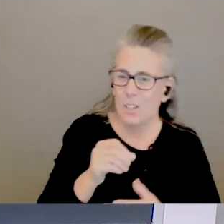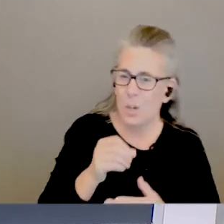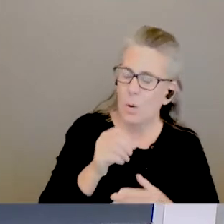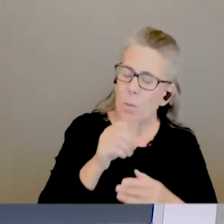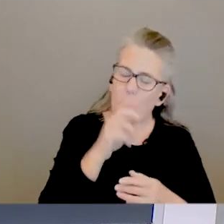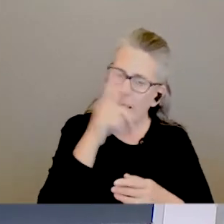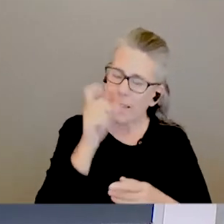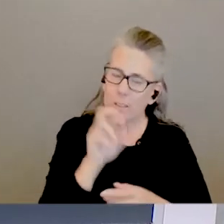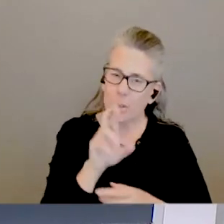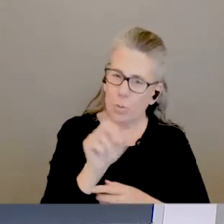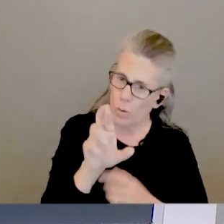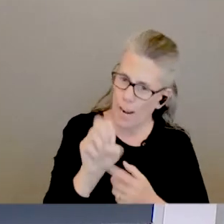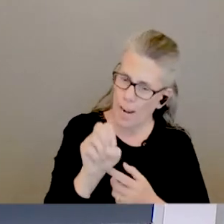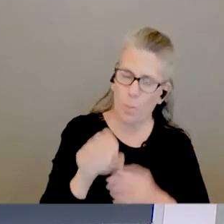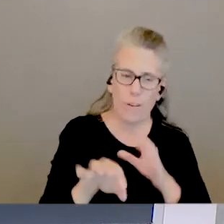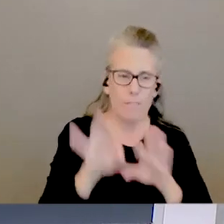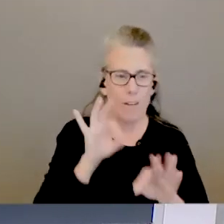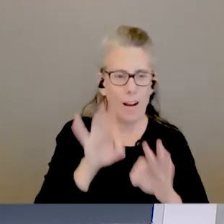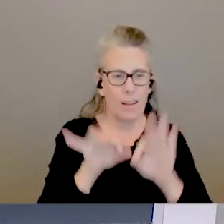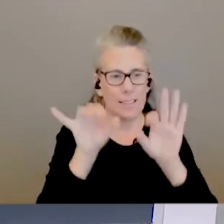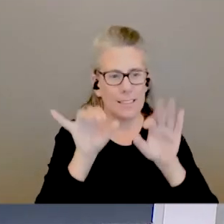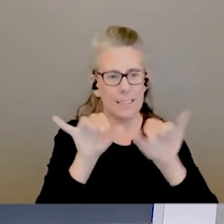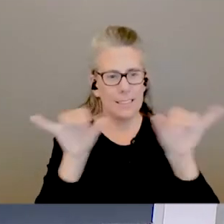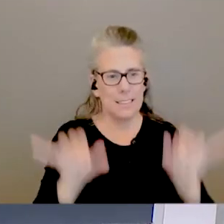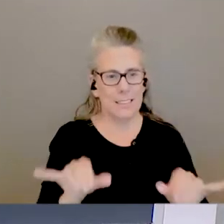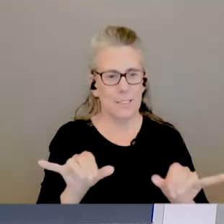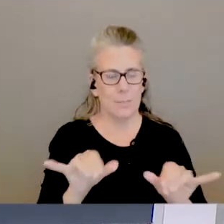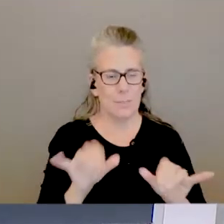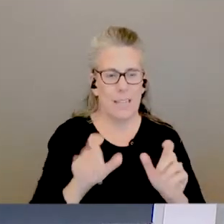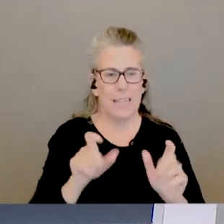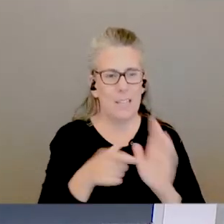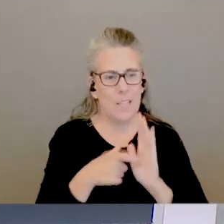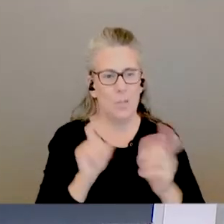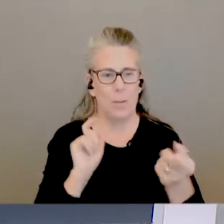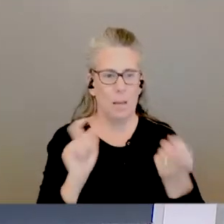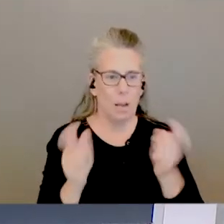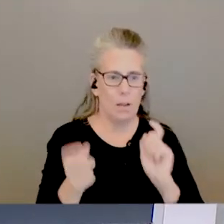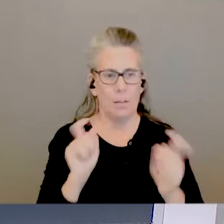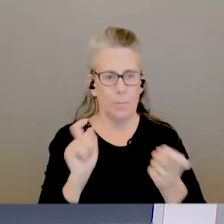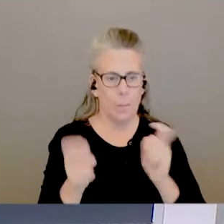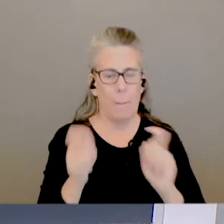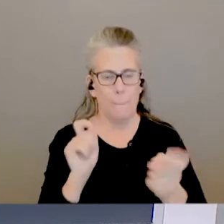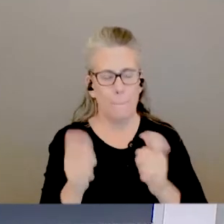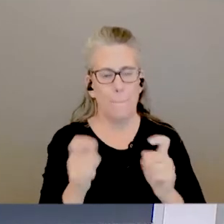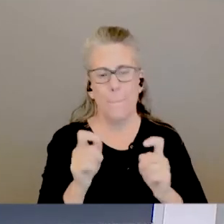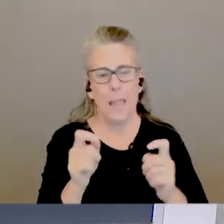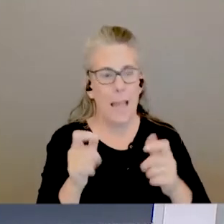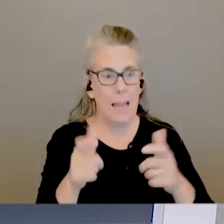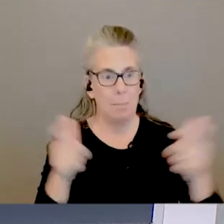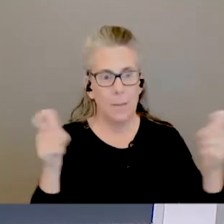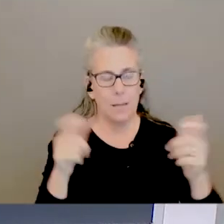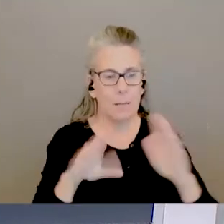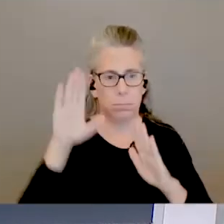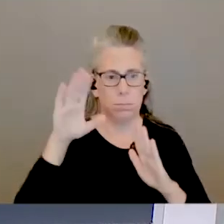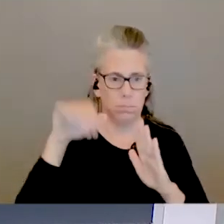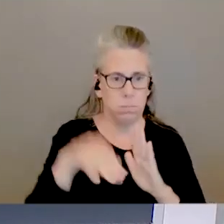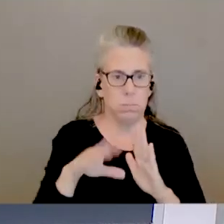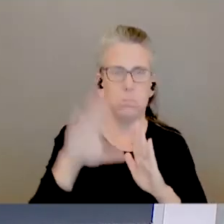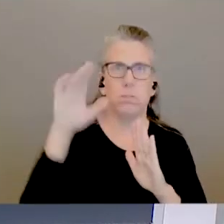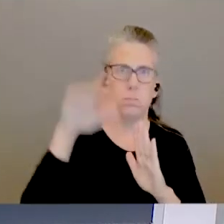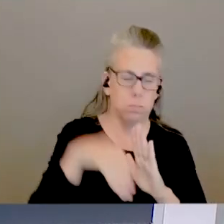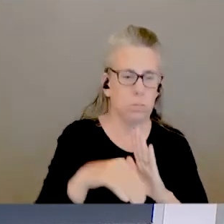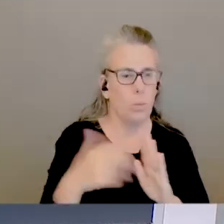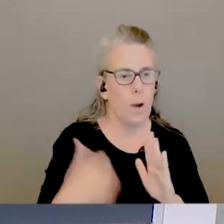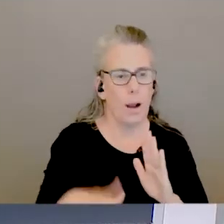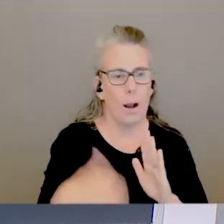kind of react to this level of changing requirements, this level of spiky scale, right? I mean, like this is